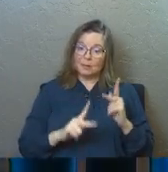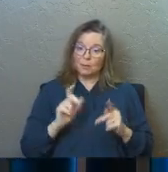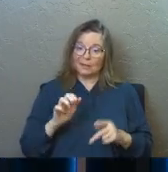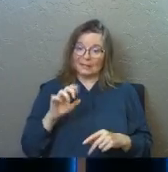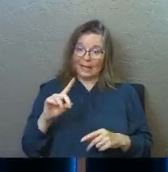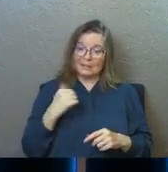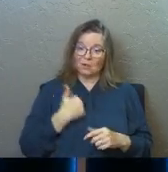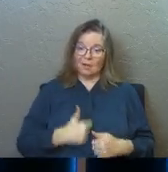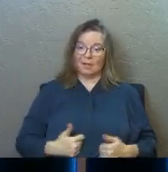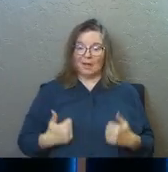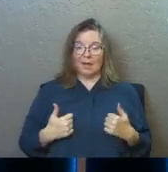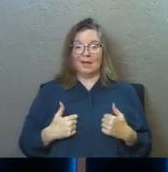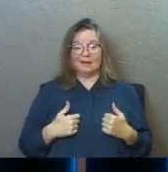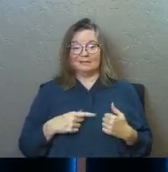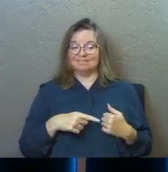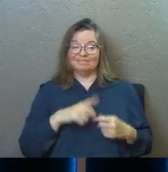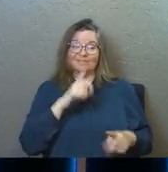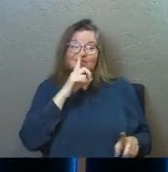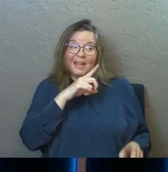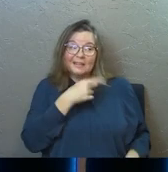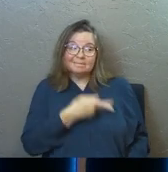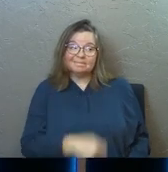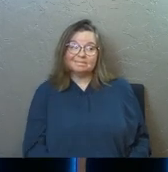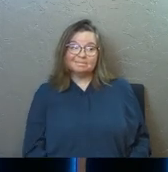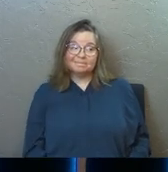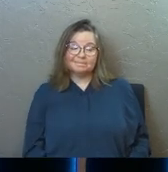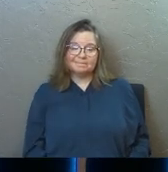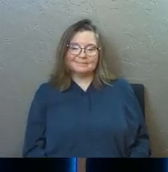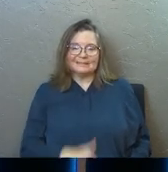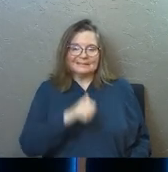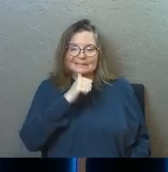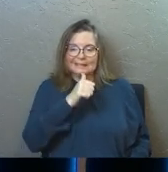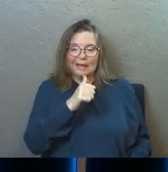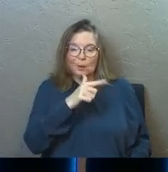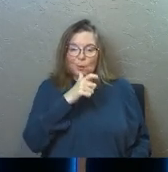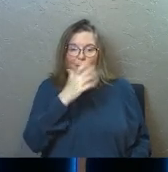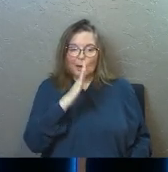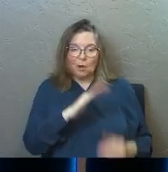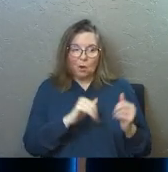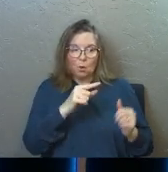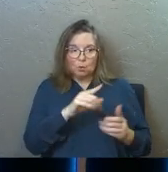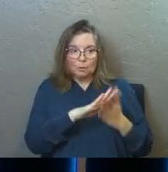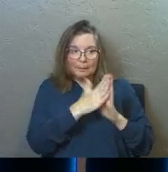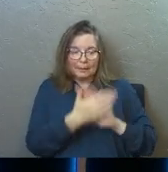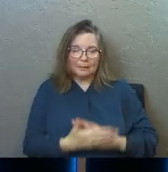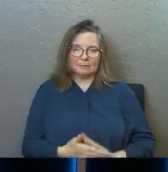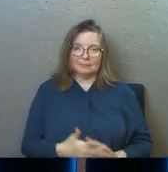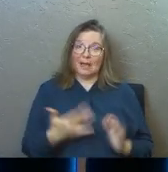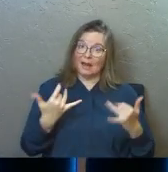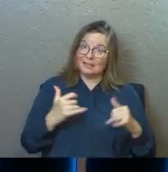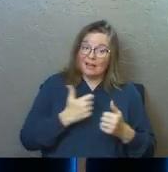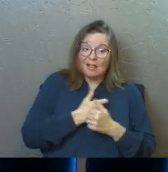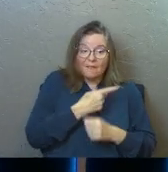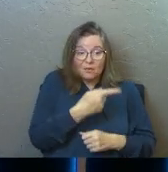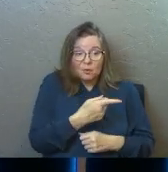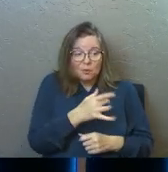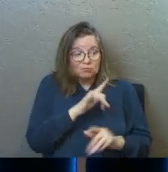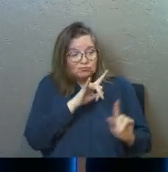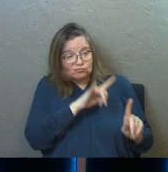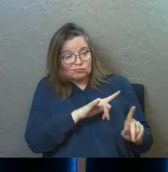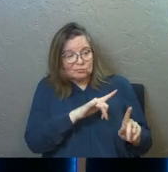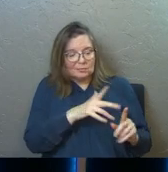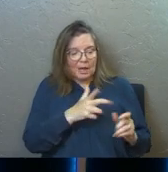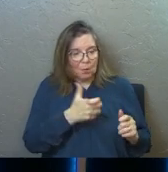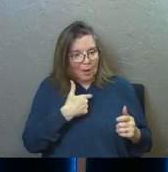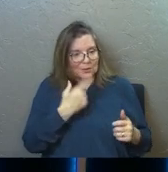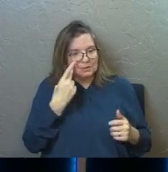need Eds in our lives. And we're like, you're acting fake. You're not being who God has called you to be. And I still love you. I don't want to tear you